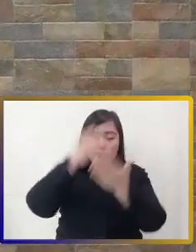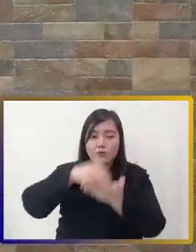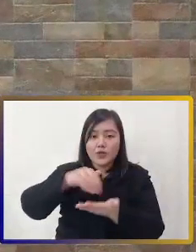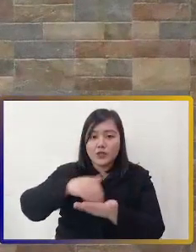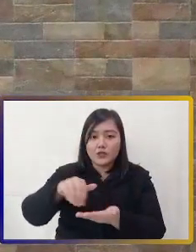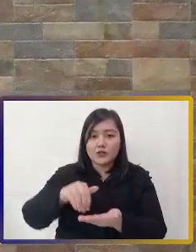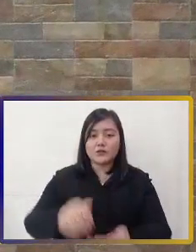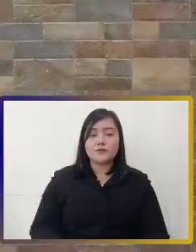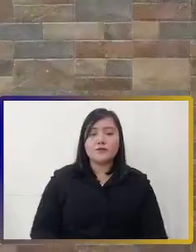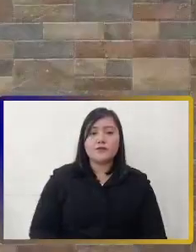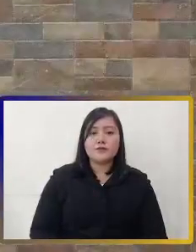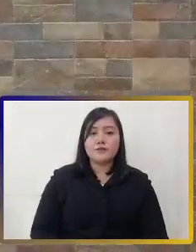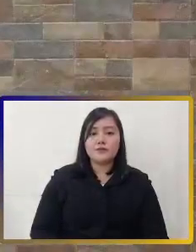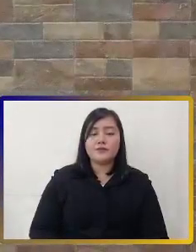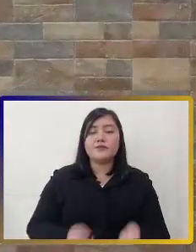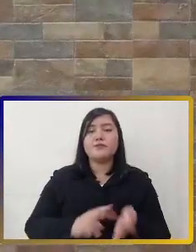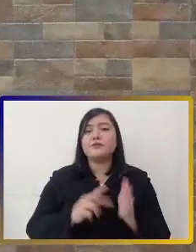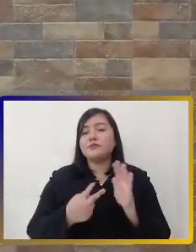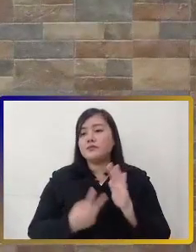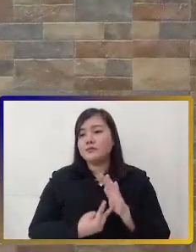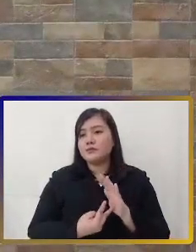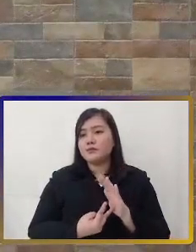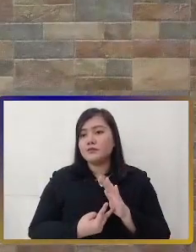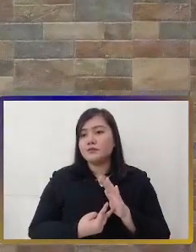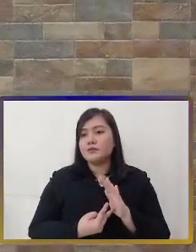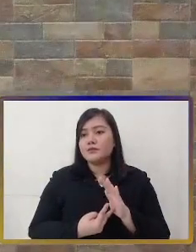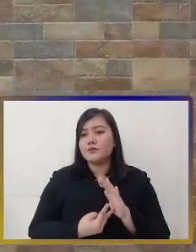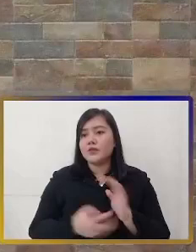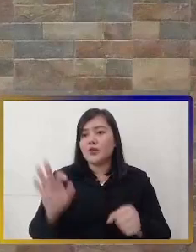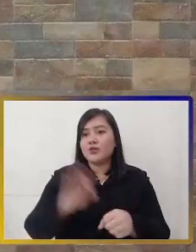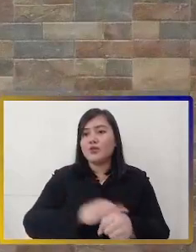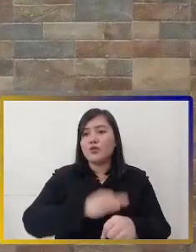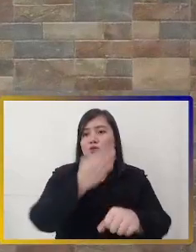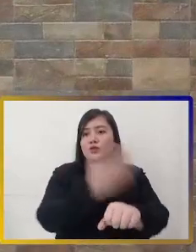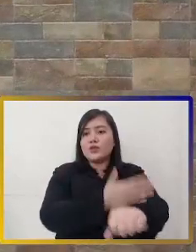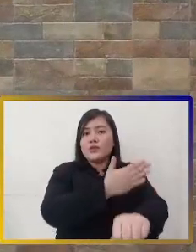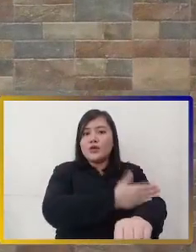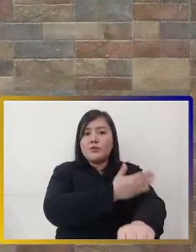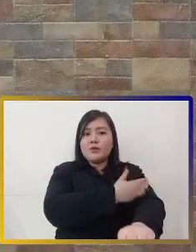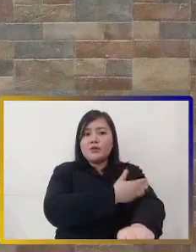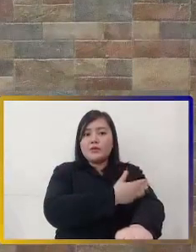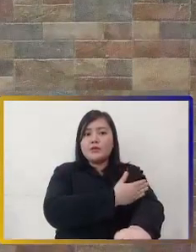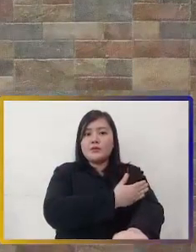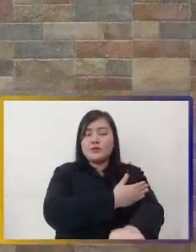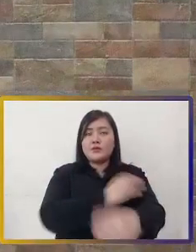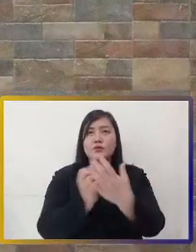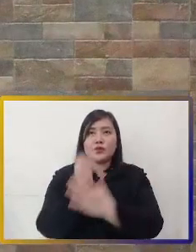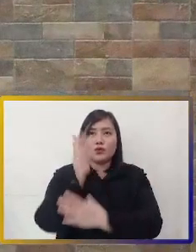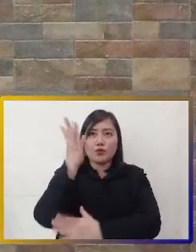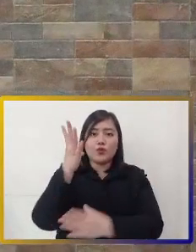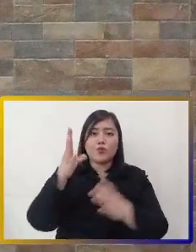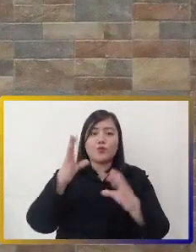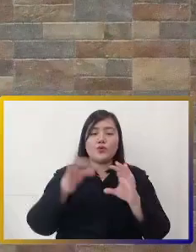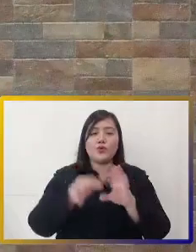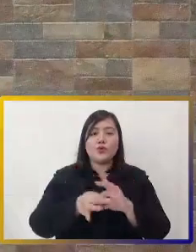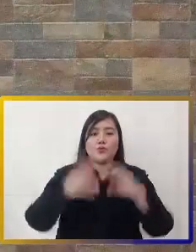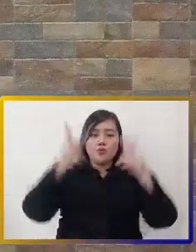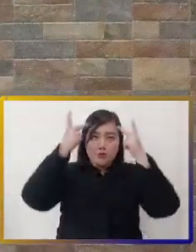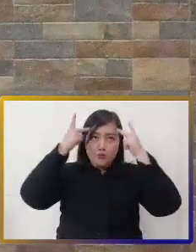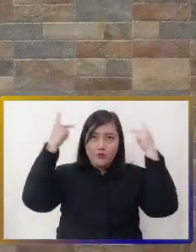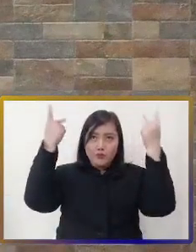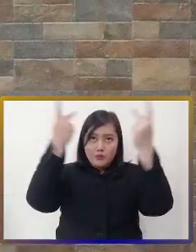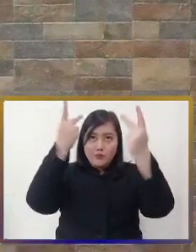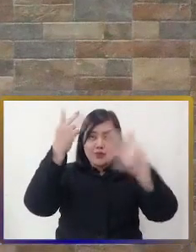So maniwanag na nasa kanya ang full development. Kaya nga po, yung growth of the papacy was a process